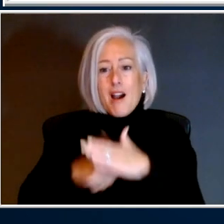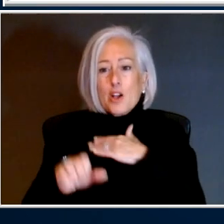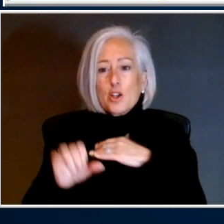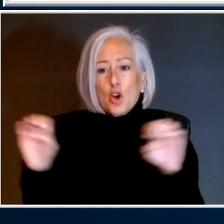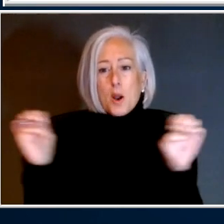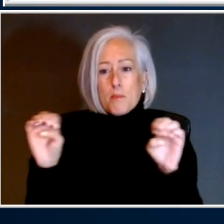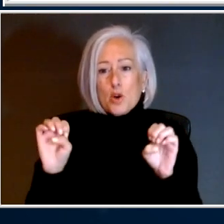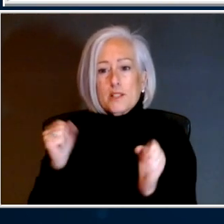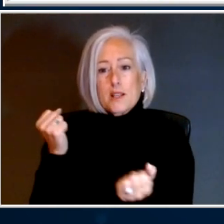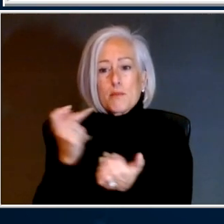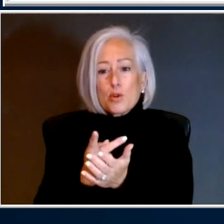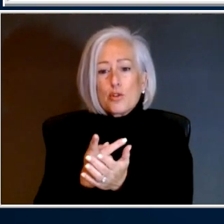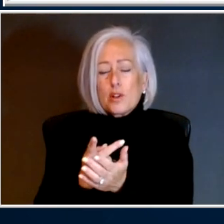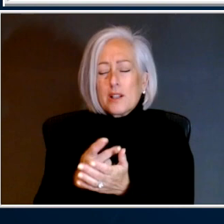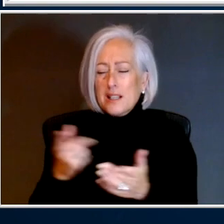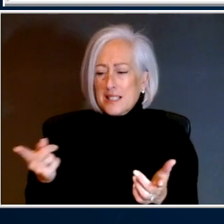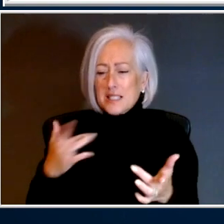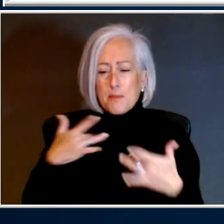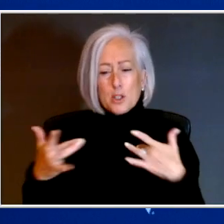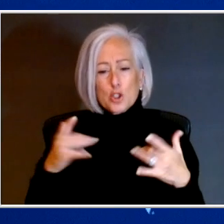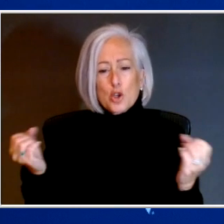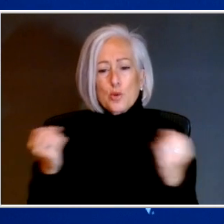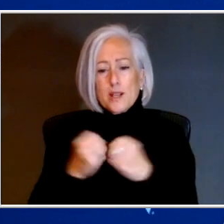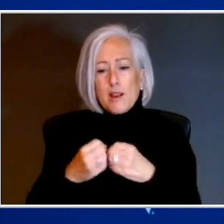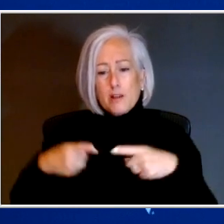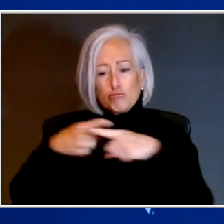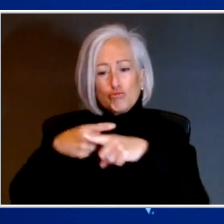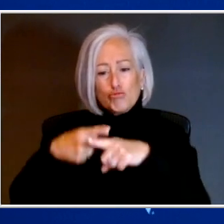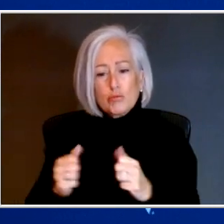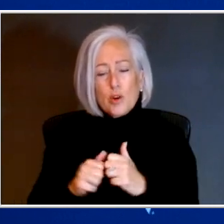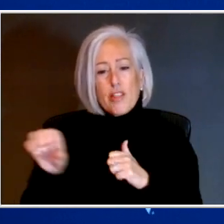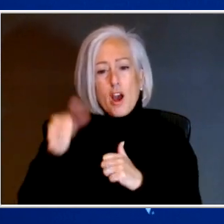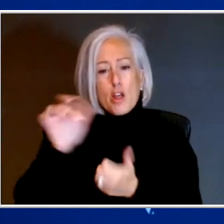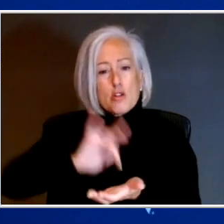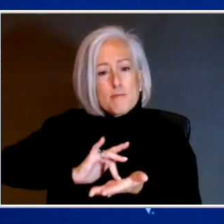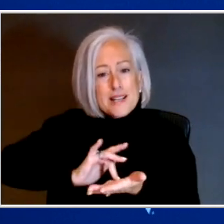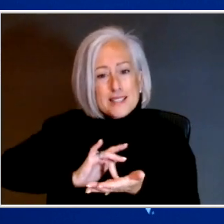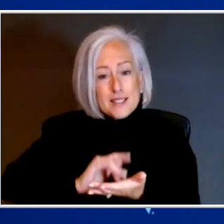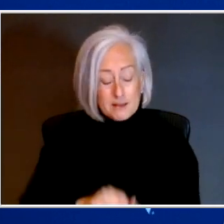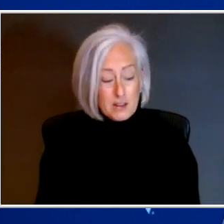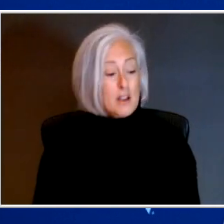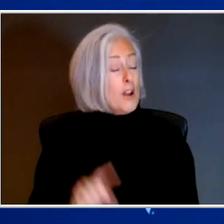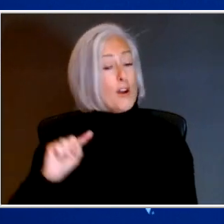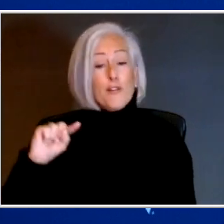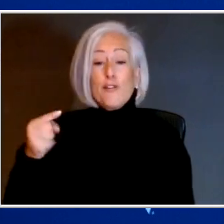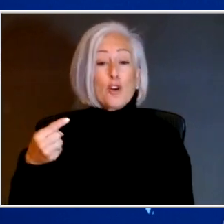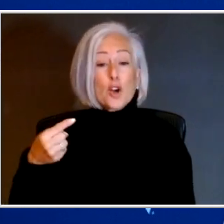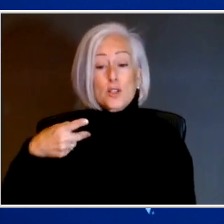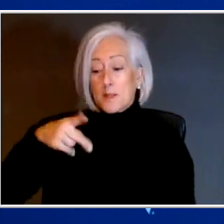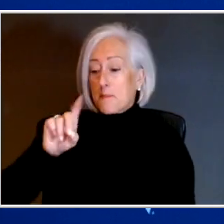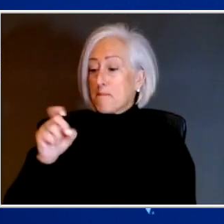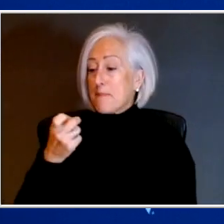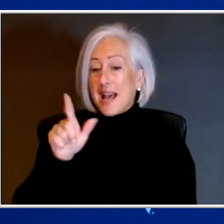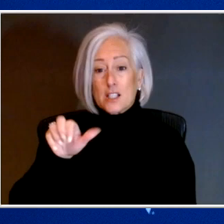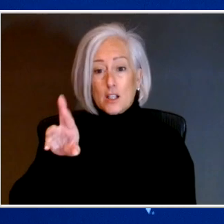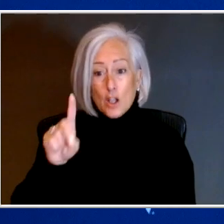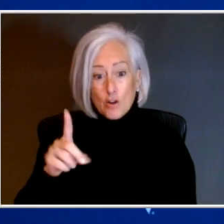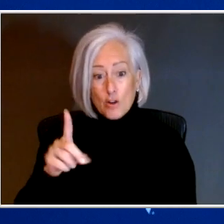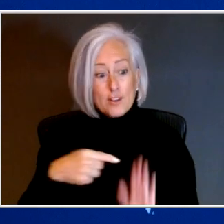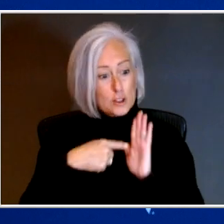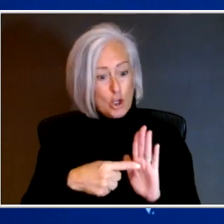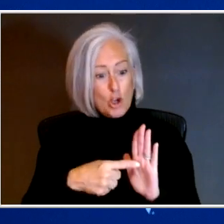other drugs. What do you know? Yeah, I think, number one, I think Paxlovid has shown to be a very good drug. It certainly